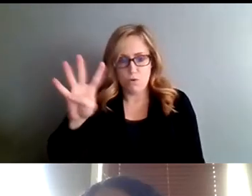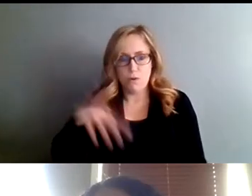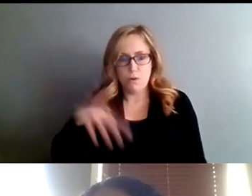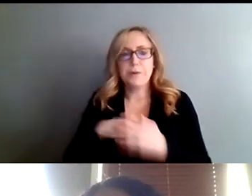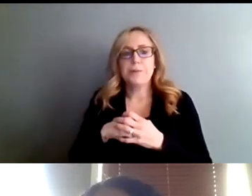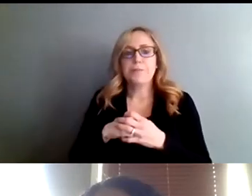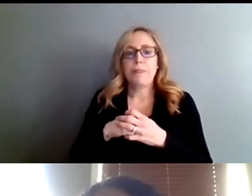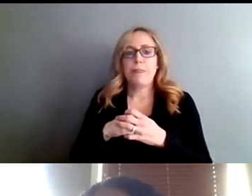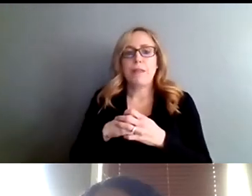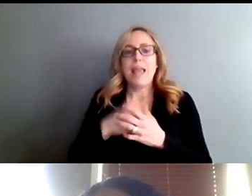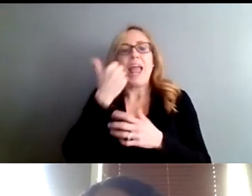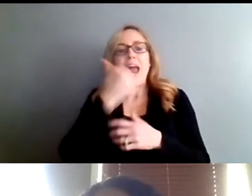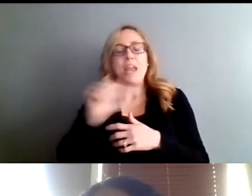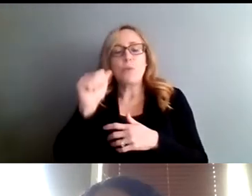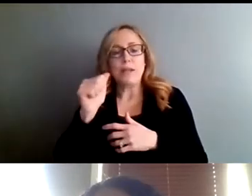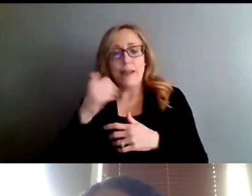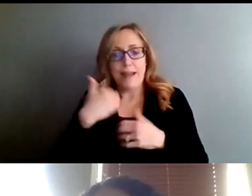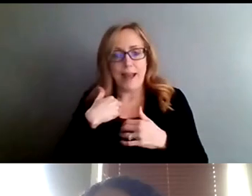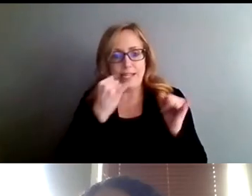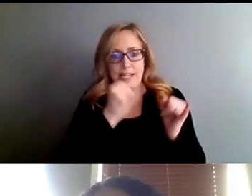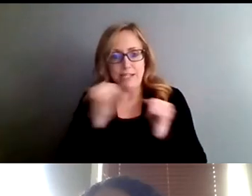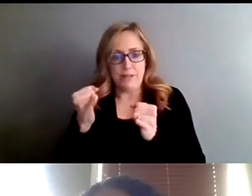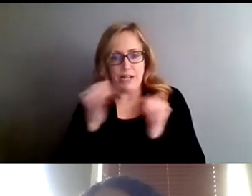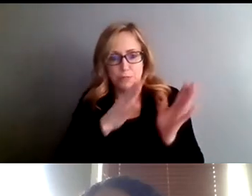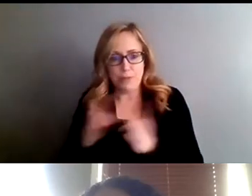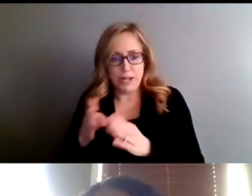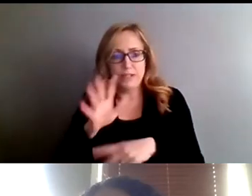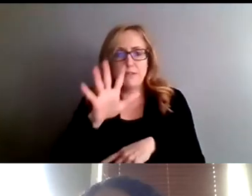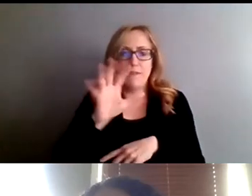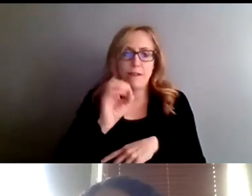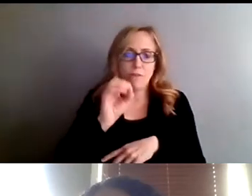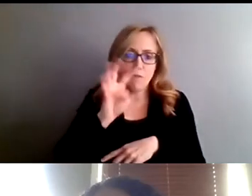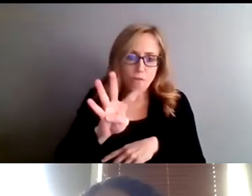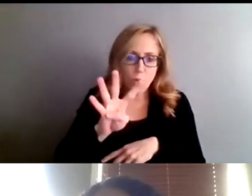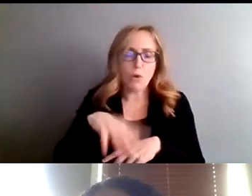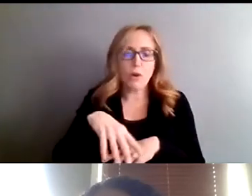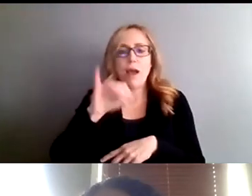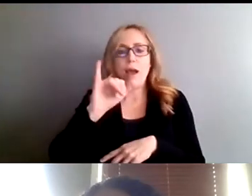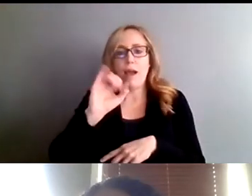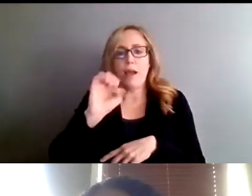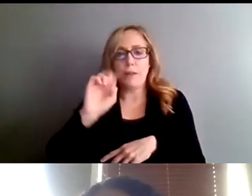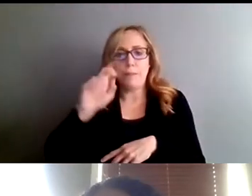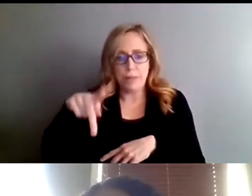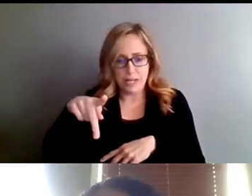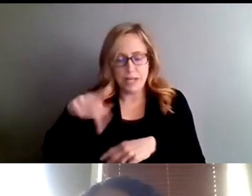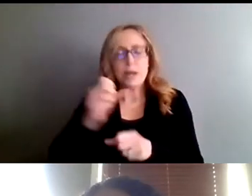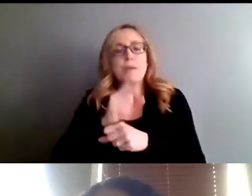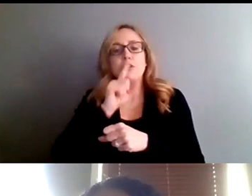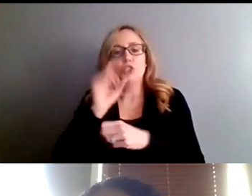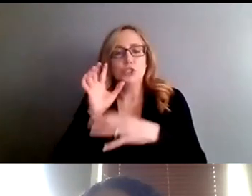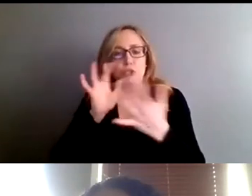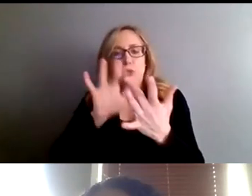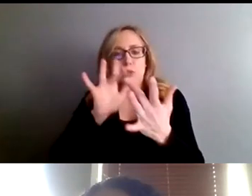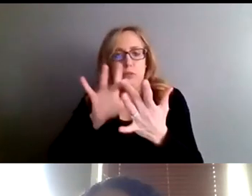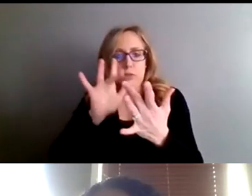has individualized plans, 504s, IEPs, make sure you stay in conversation with